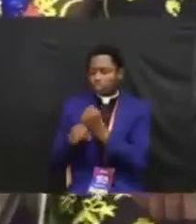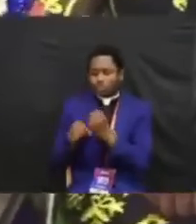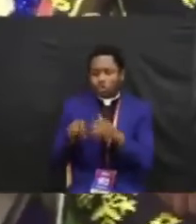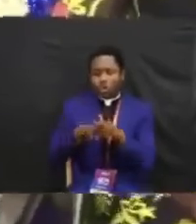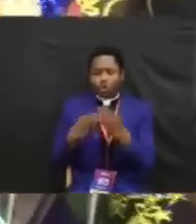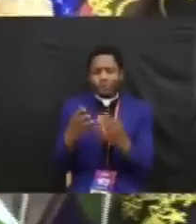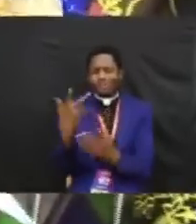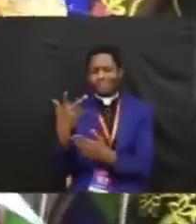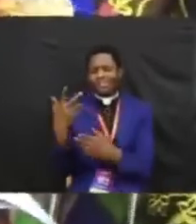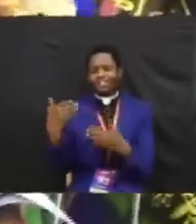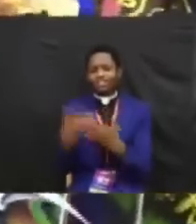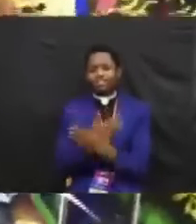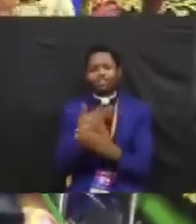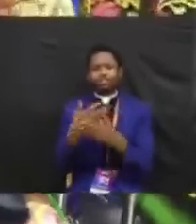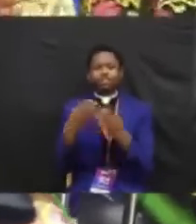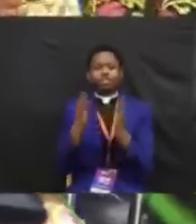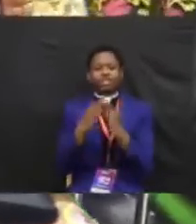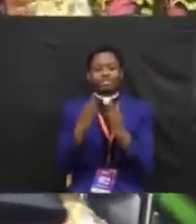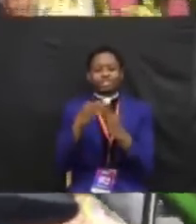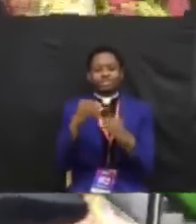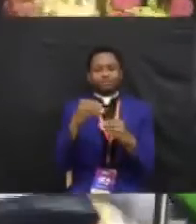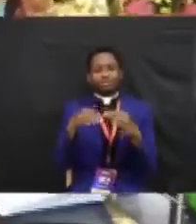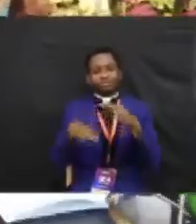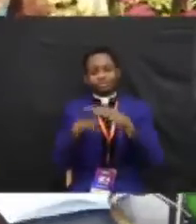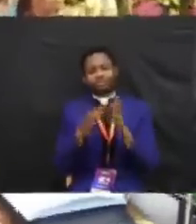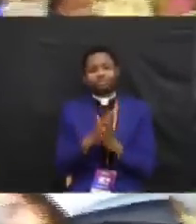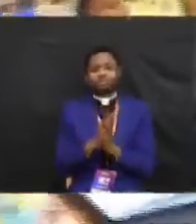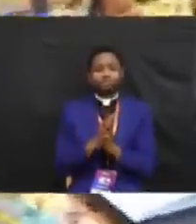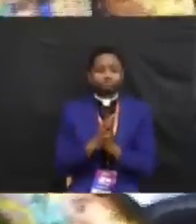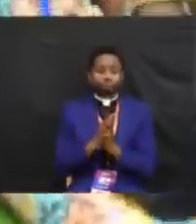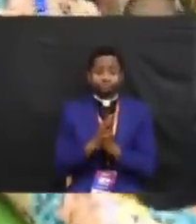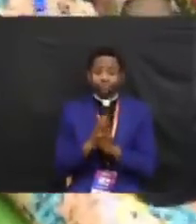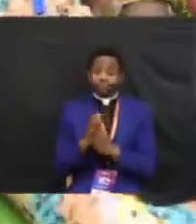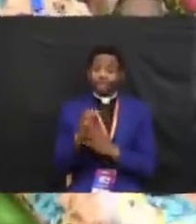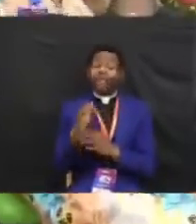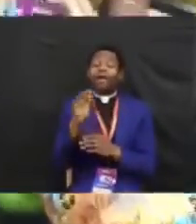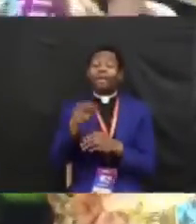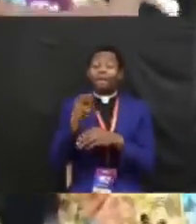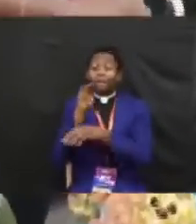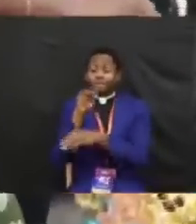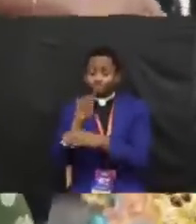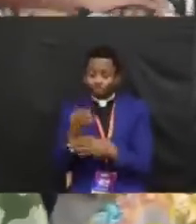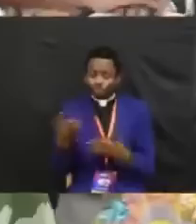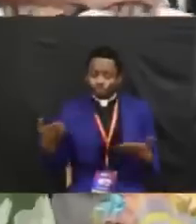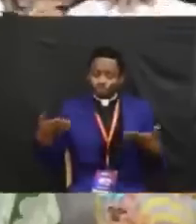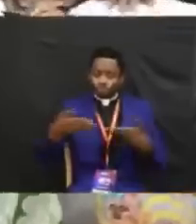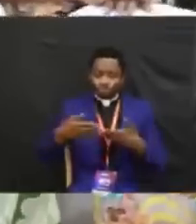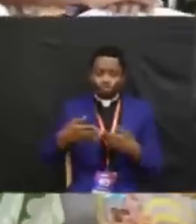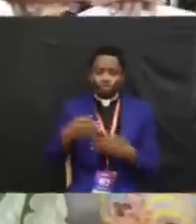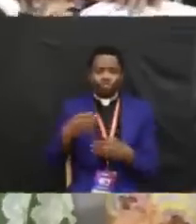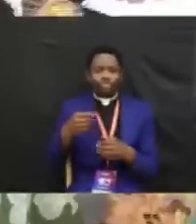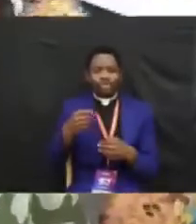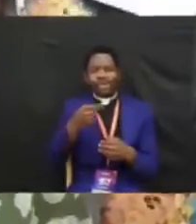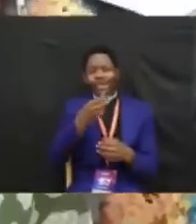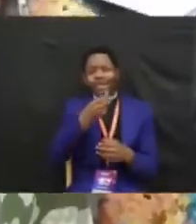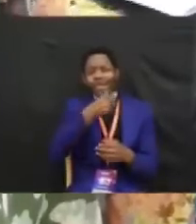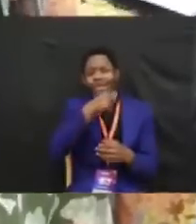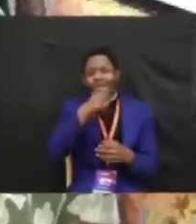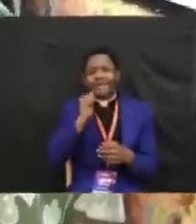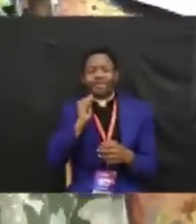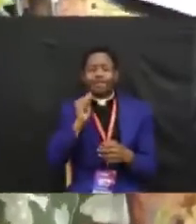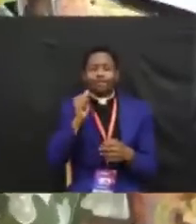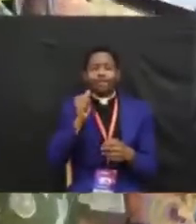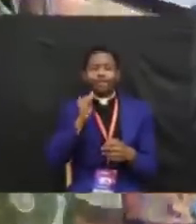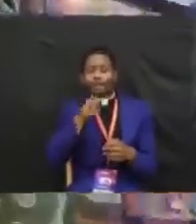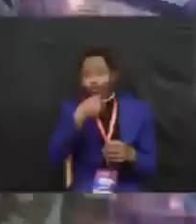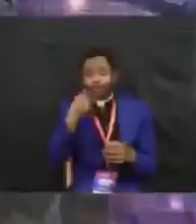three assemblies. During the period under review, the ministry introduced agriculture projects and agri business at